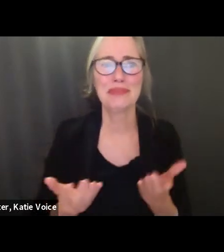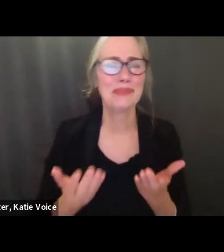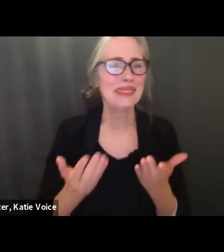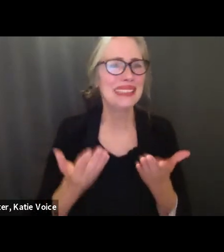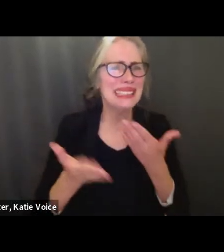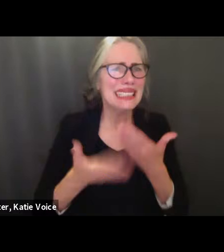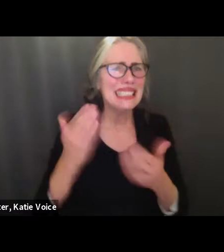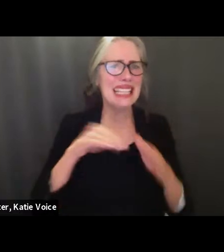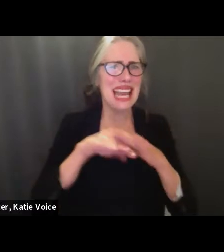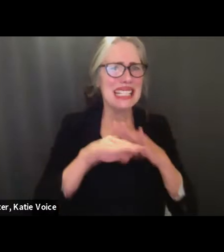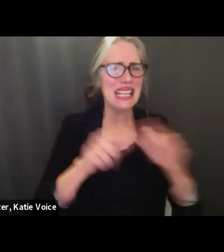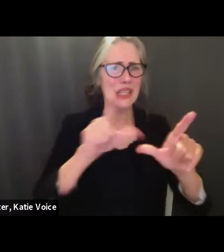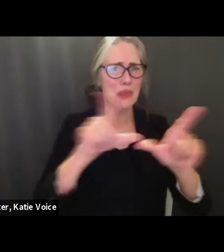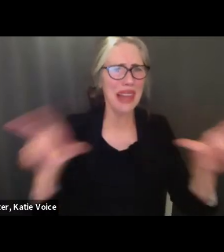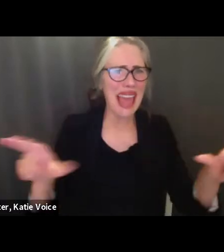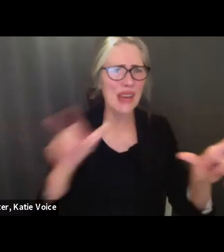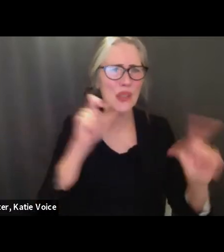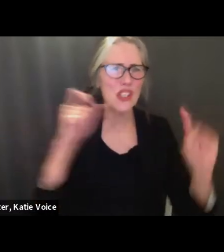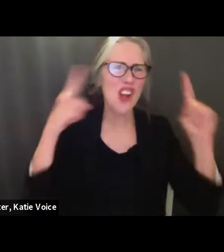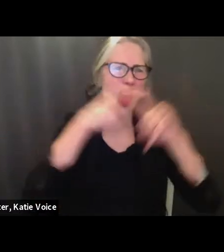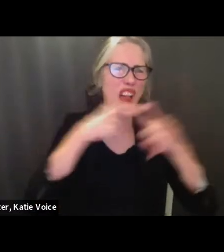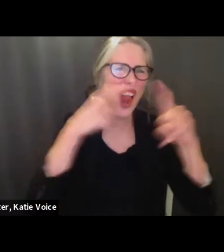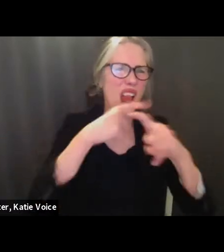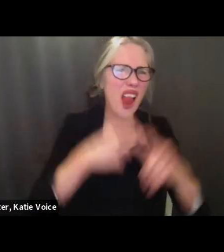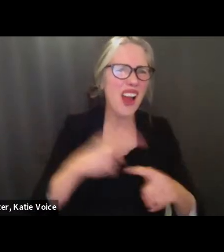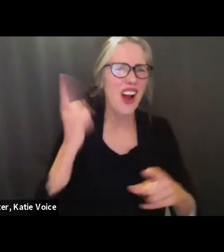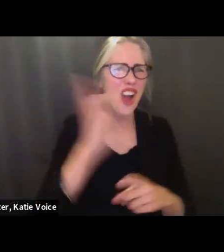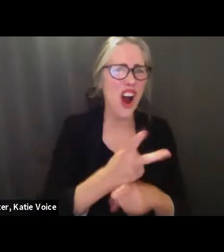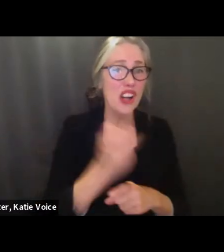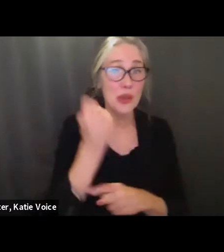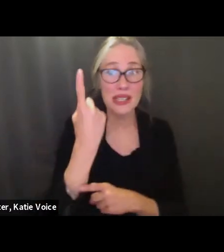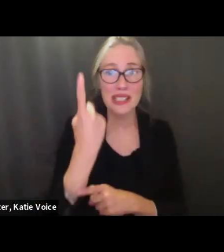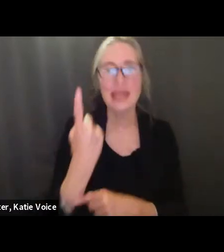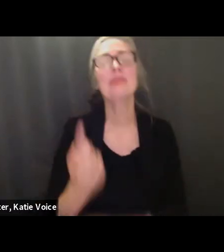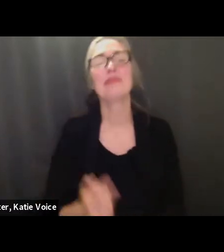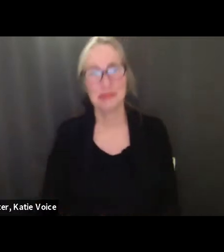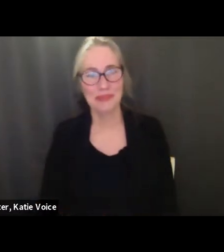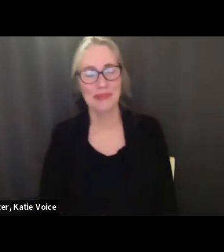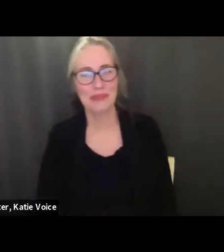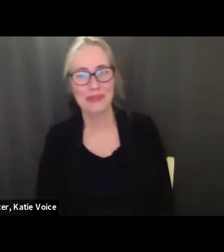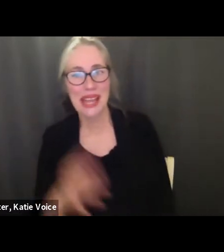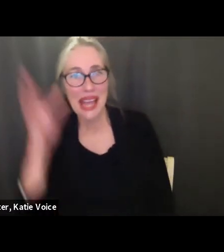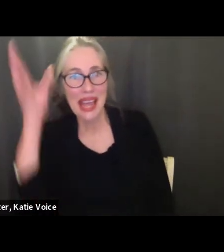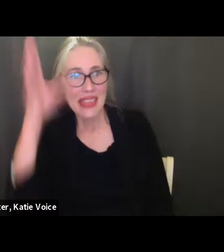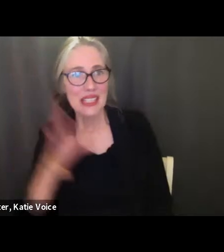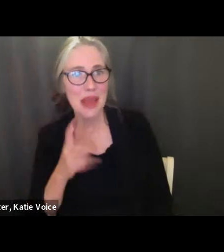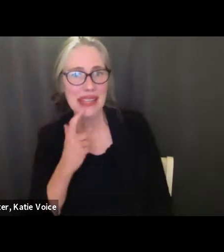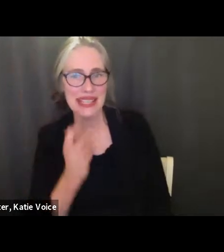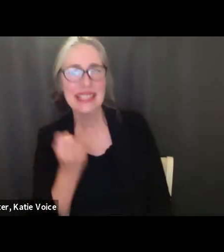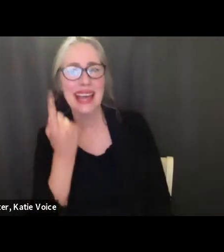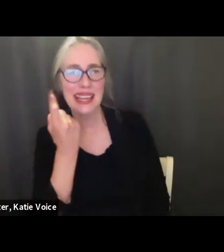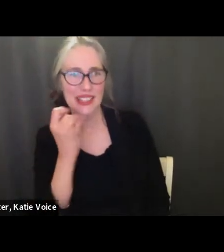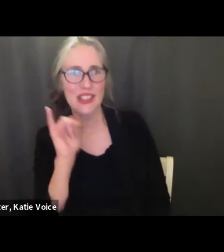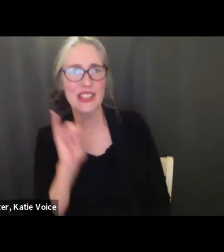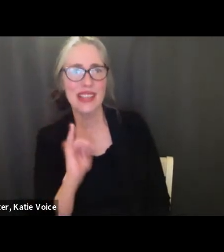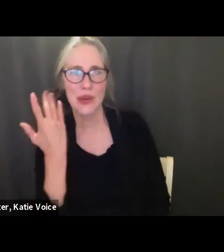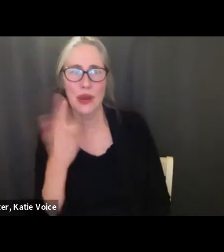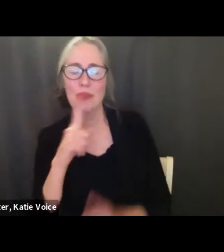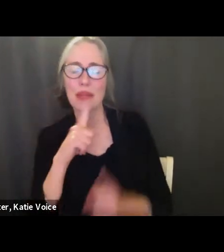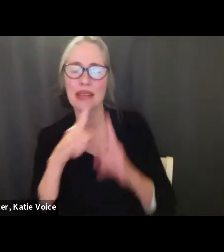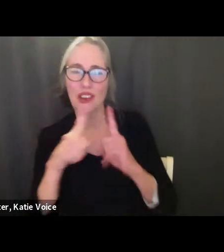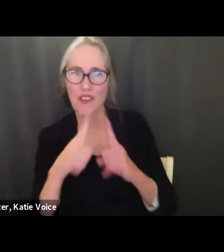language, that would be great. I totally understand. And we've been having this conversation, and actually that's the last goal that needed to